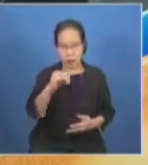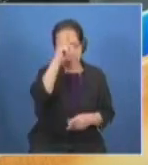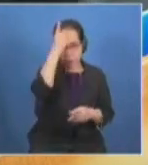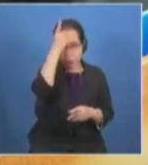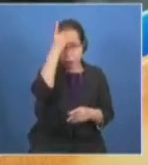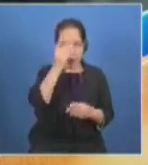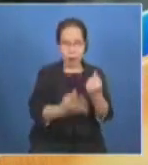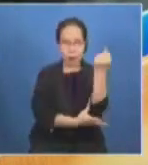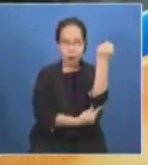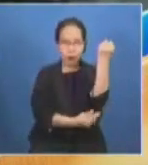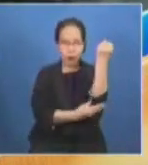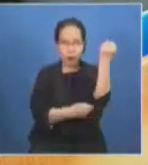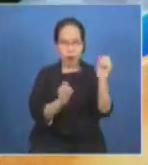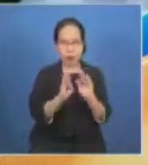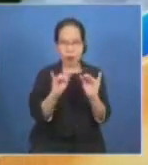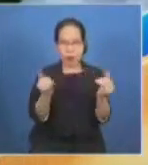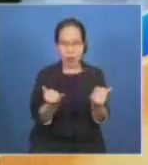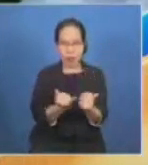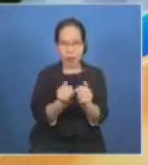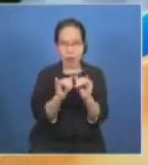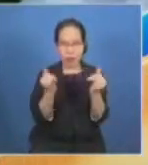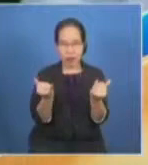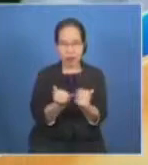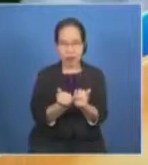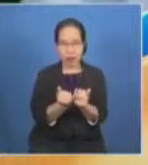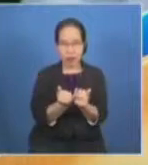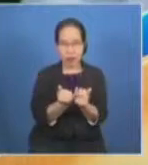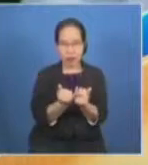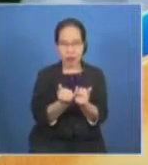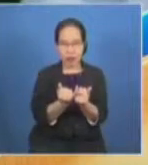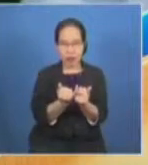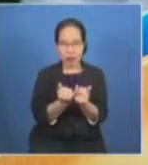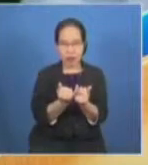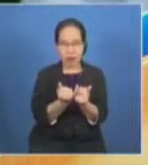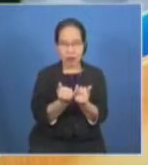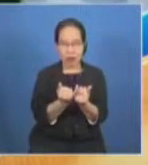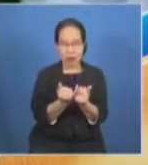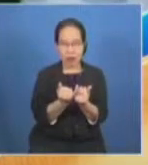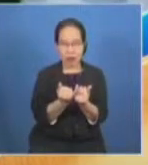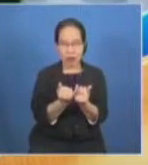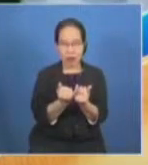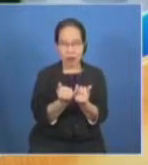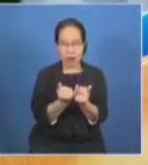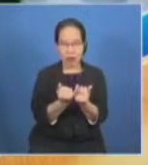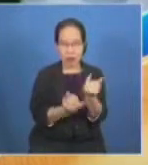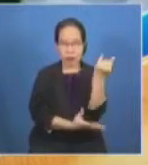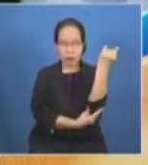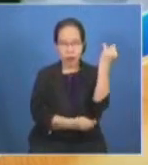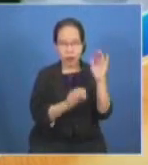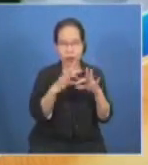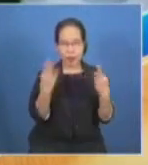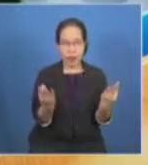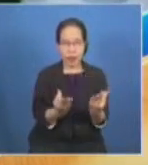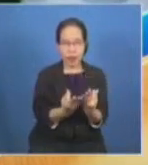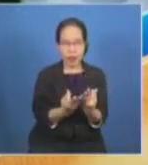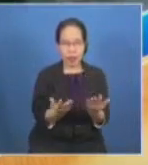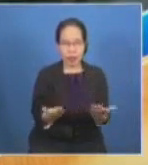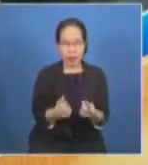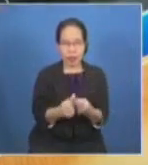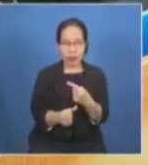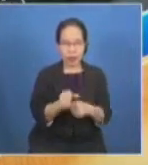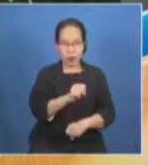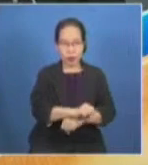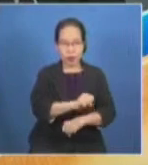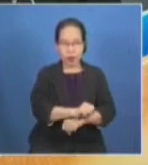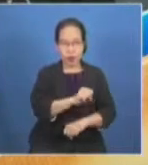Well, they are the poor in the barangay, the poor families in the barangay. What are